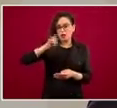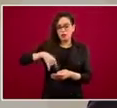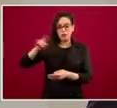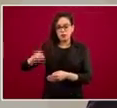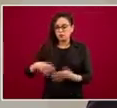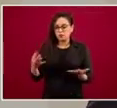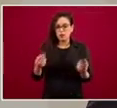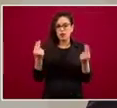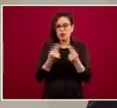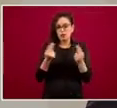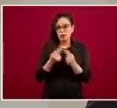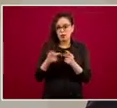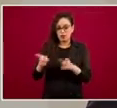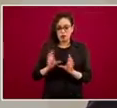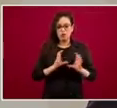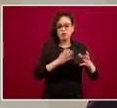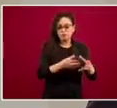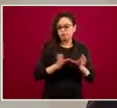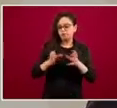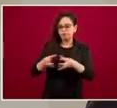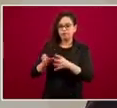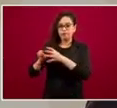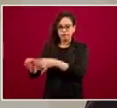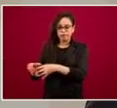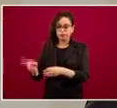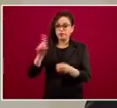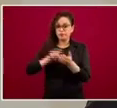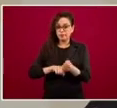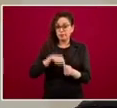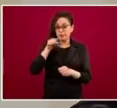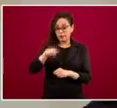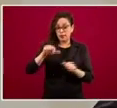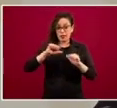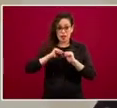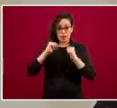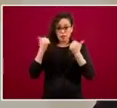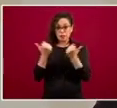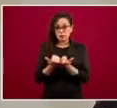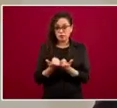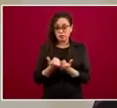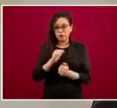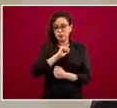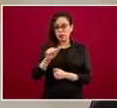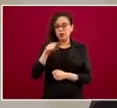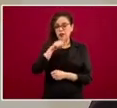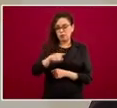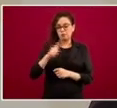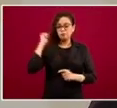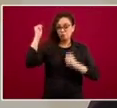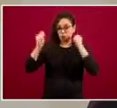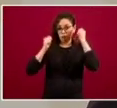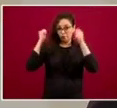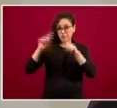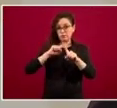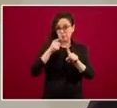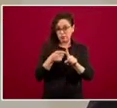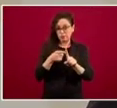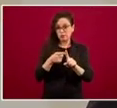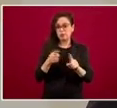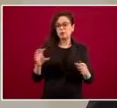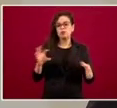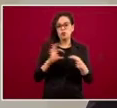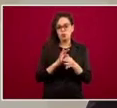list because we are still in the redistribution phase of the strategy, and this is the